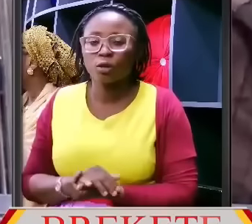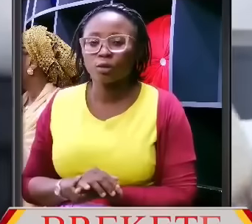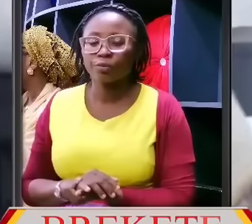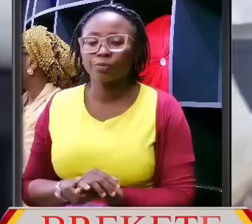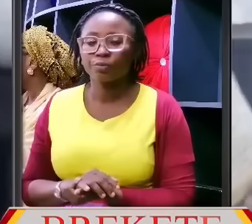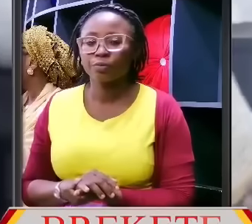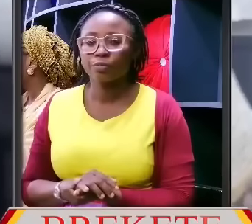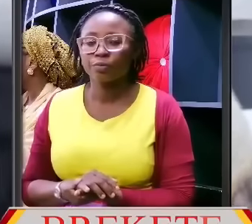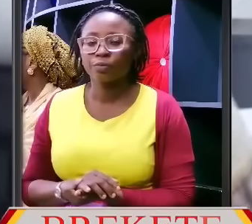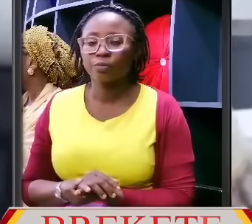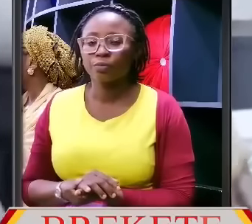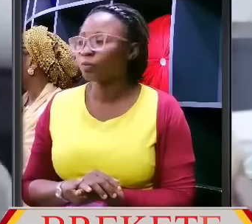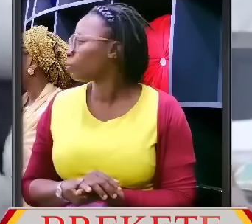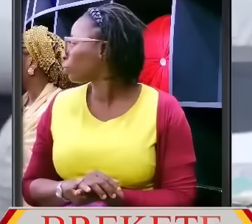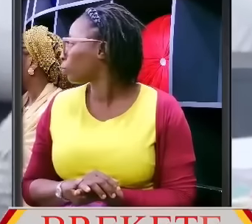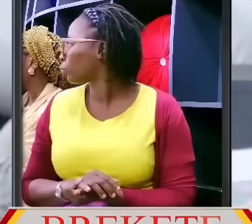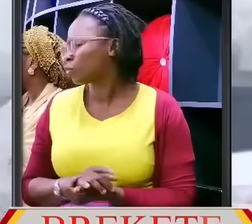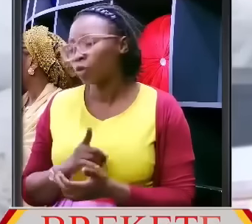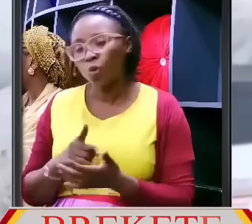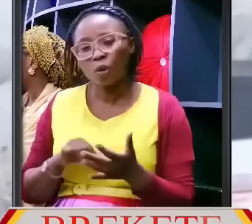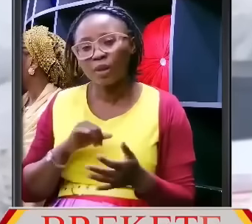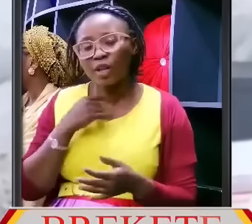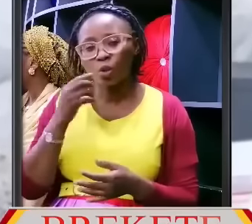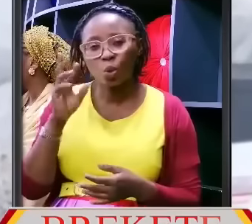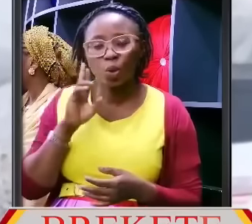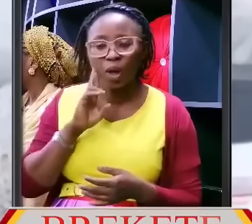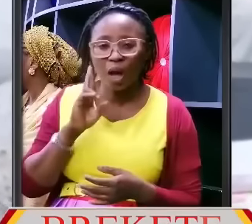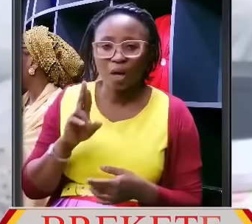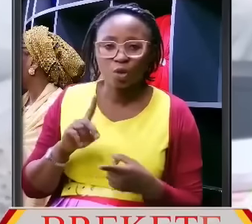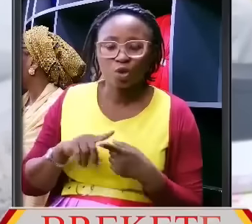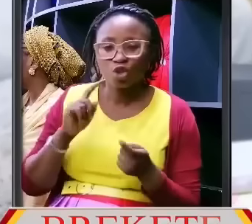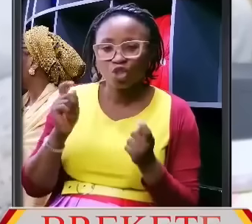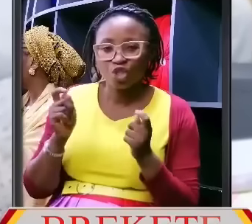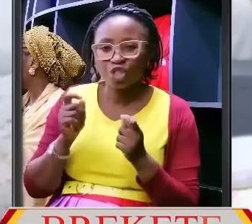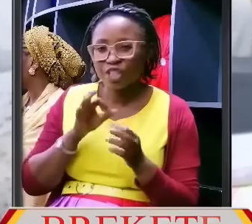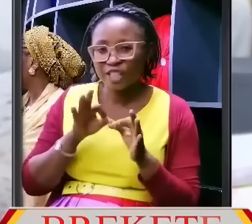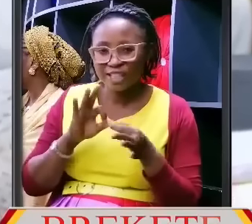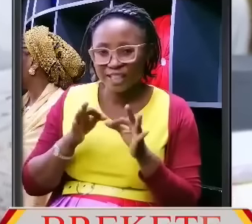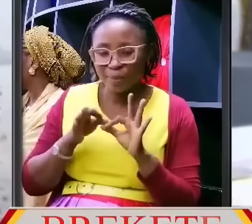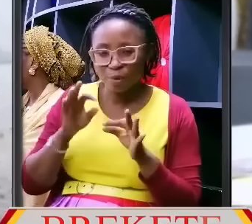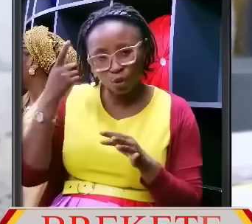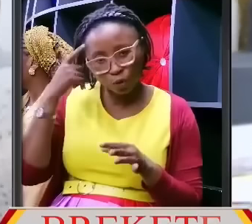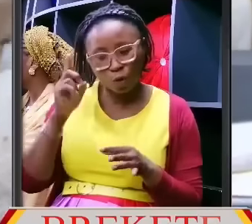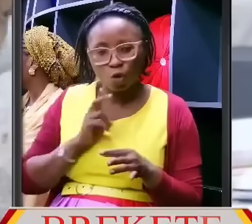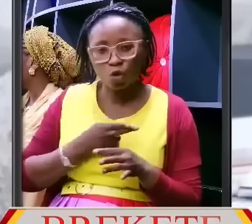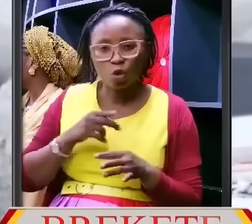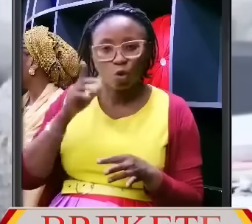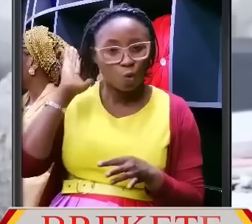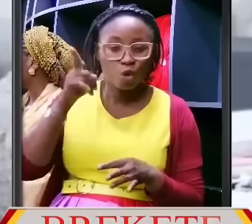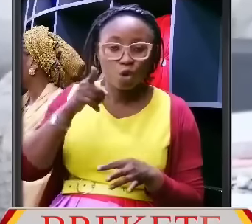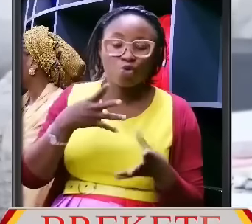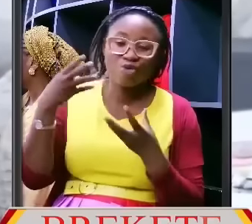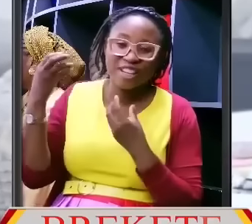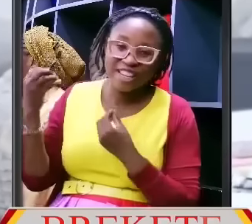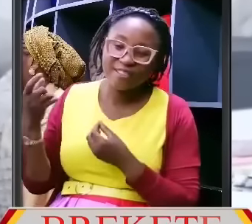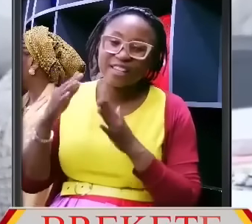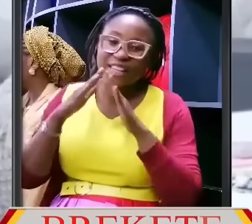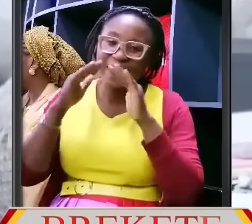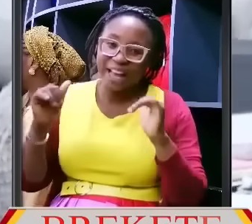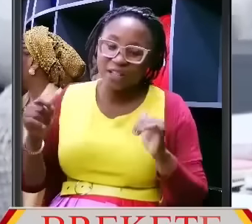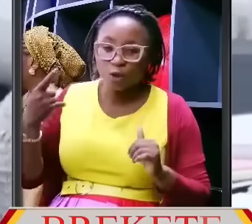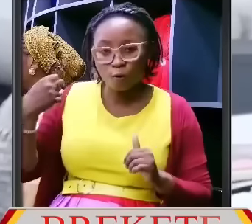Yes. The way I tell him, make he tell you, make you translate to us. He go leave the house